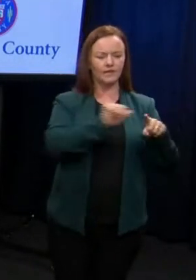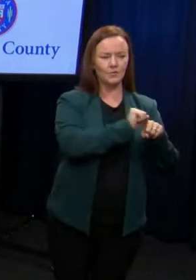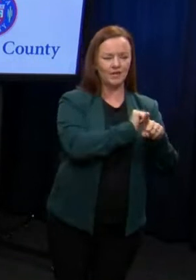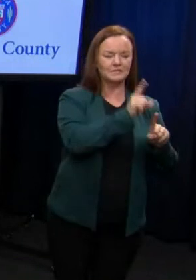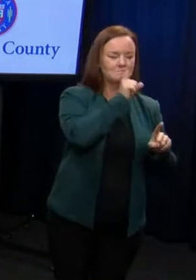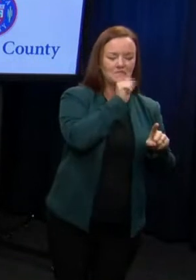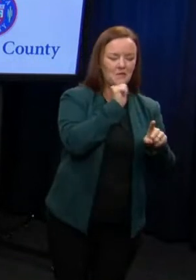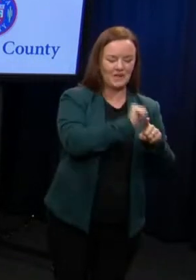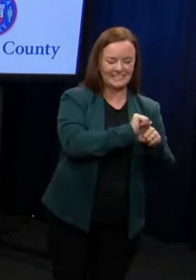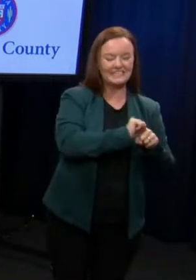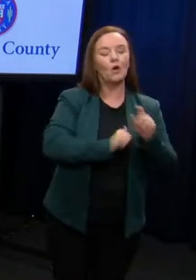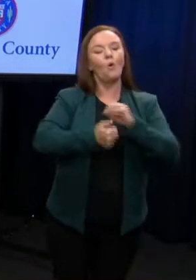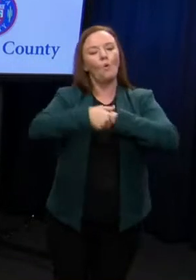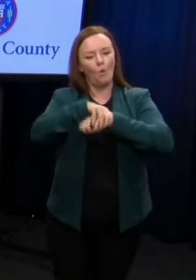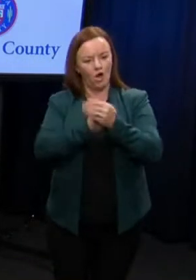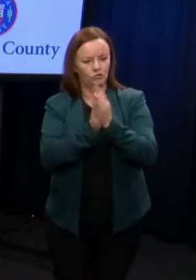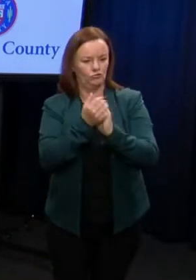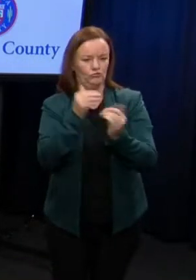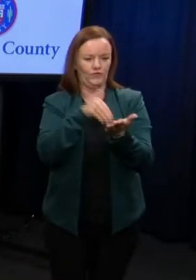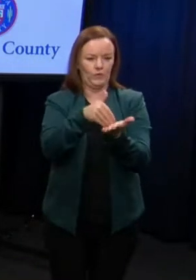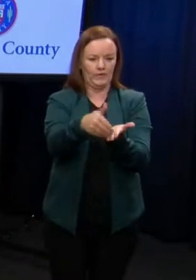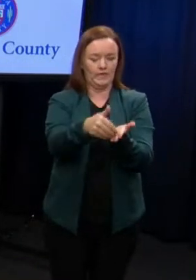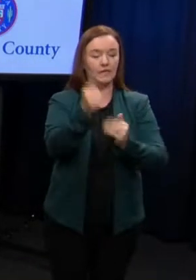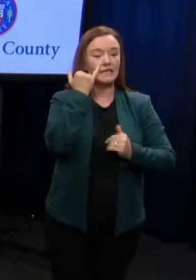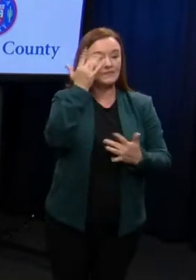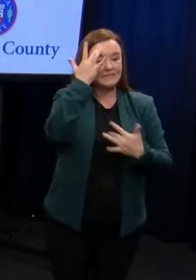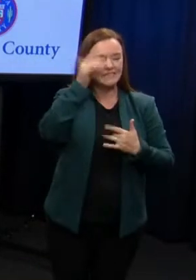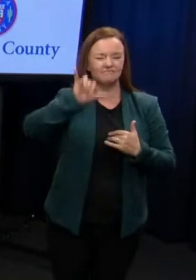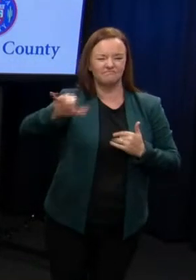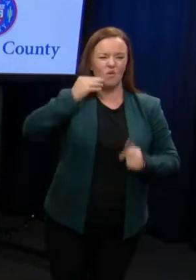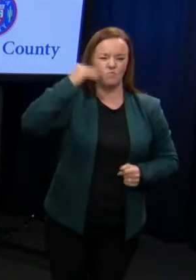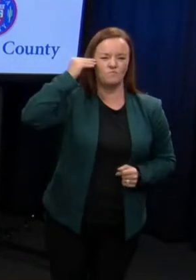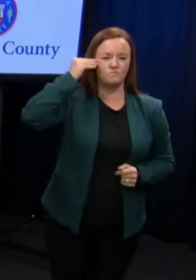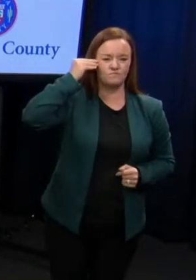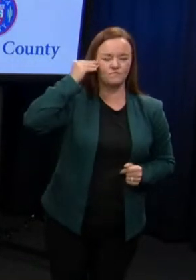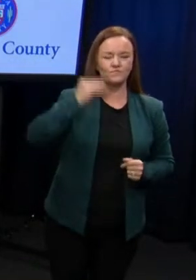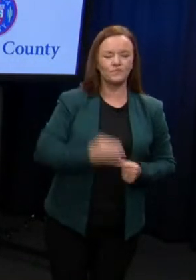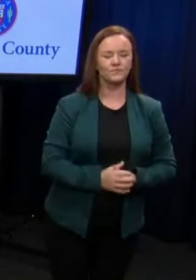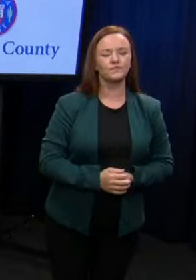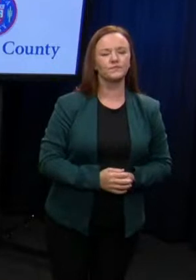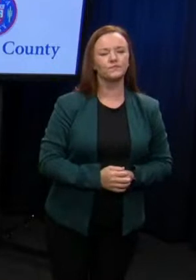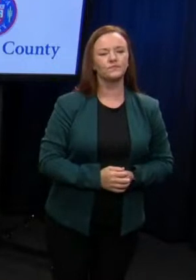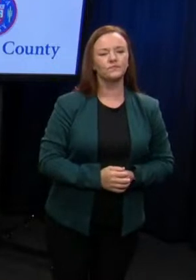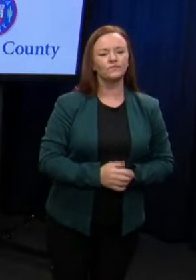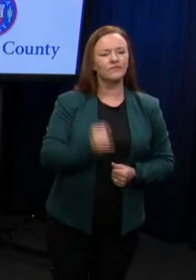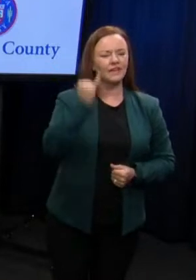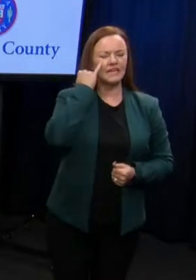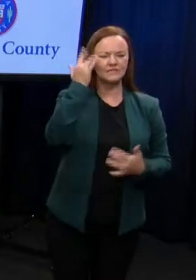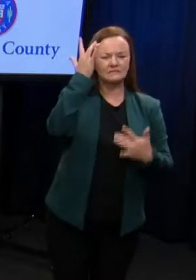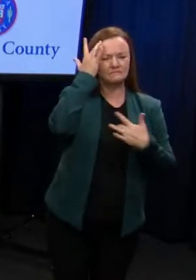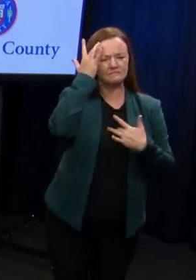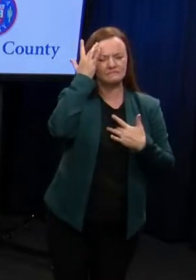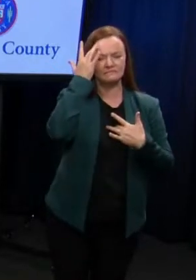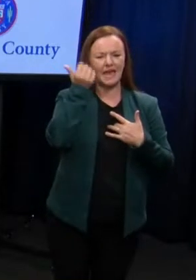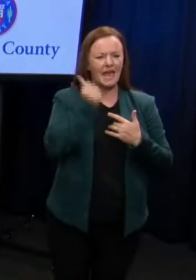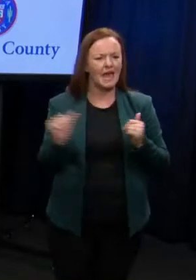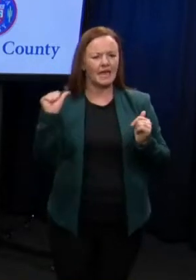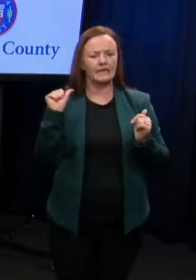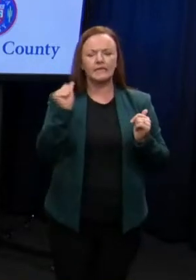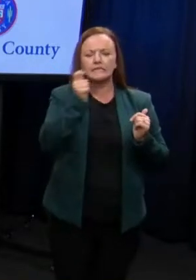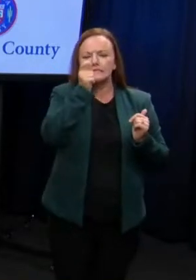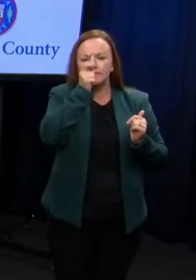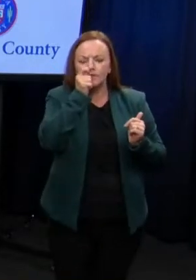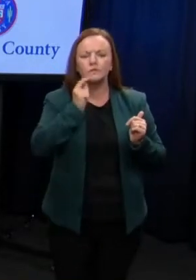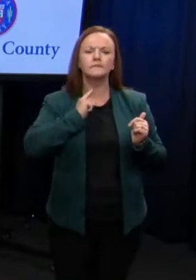Wash your hands frequently, and stay home when you're sick. If you have symptoms, even just the sniffles or a